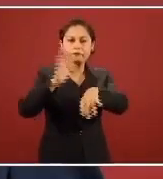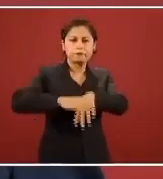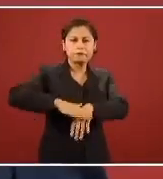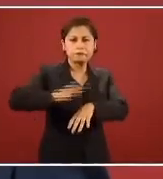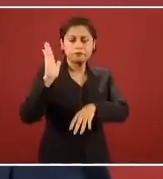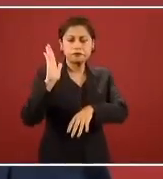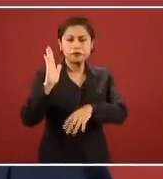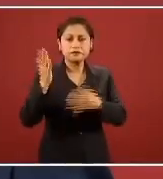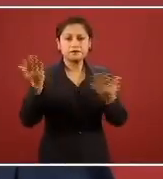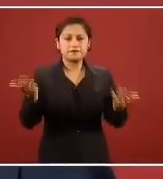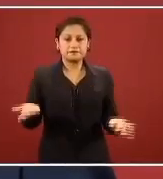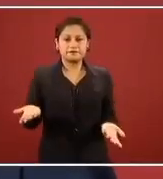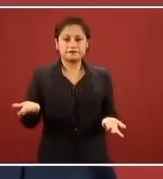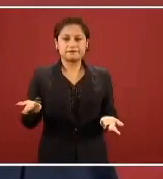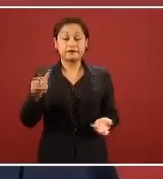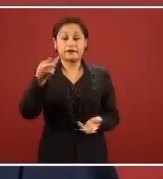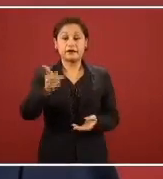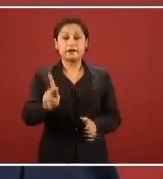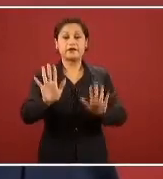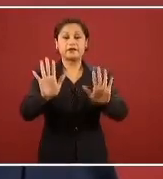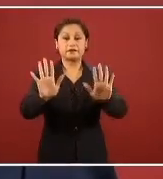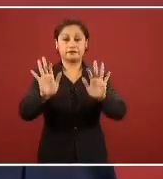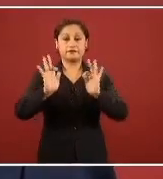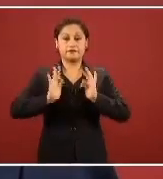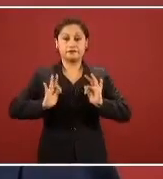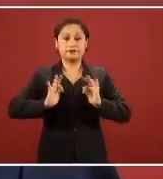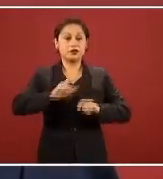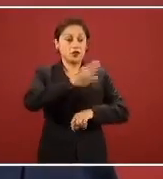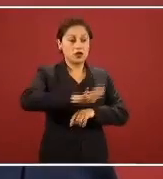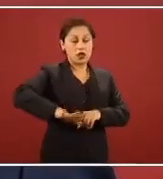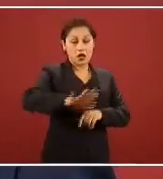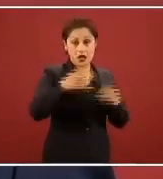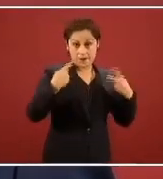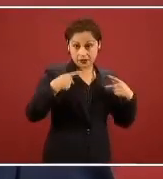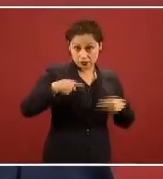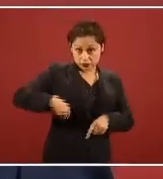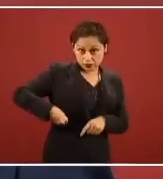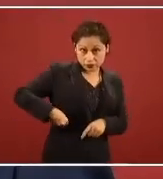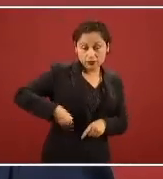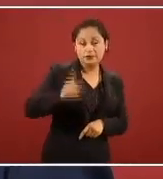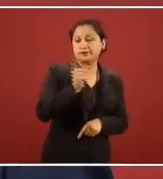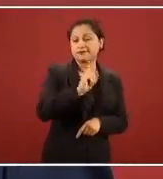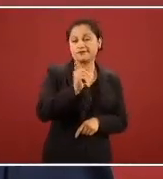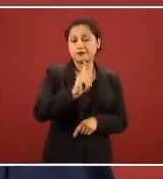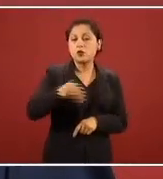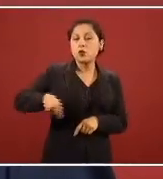Claro, no es la gente. Of course, it's not the son people. Robots. It's the bots.